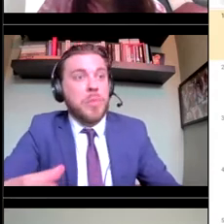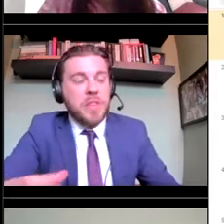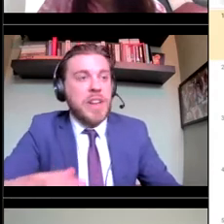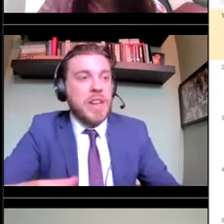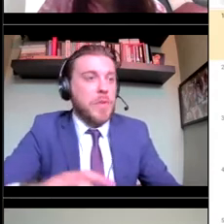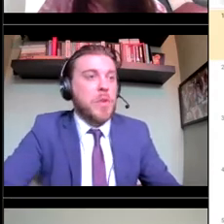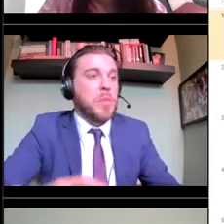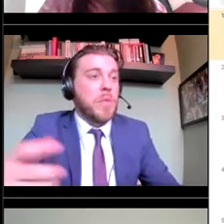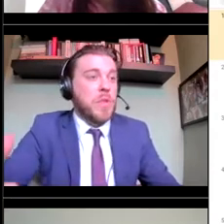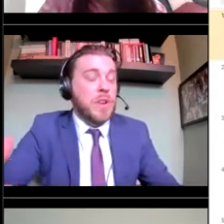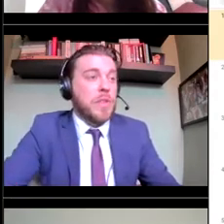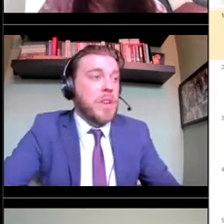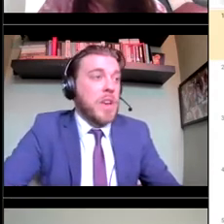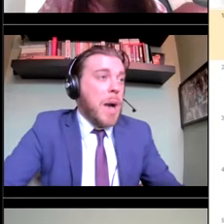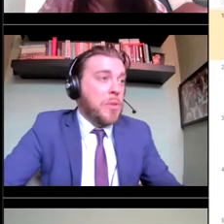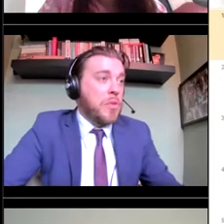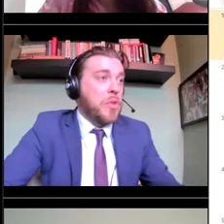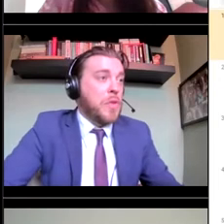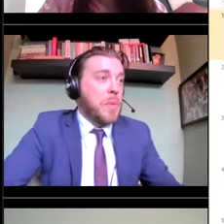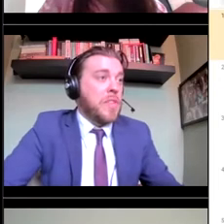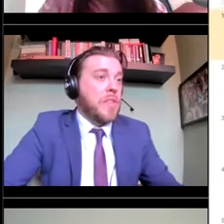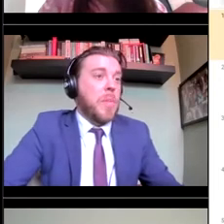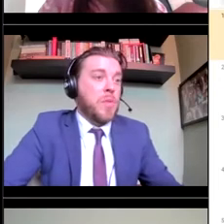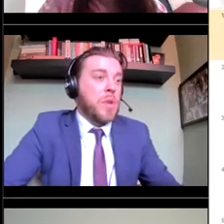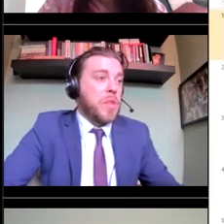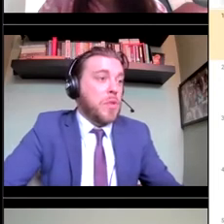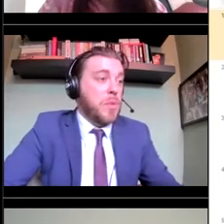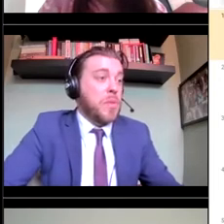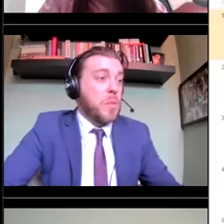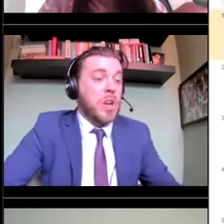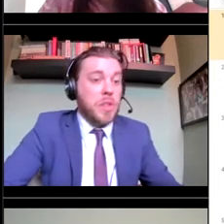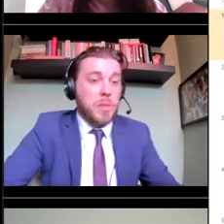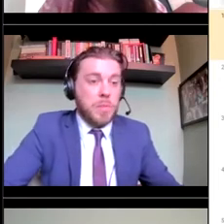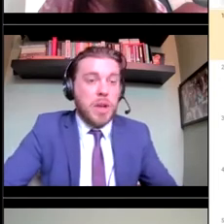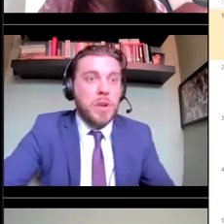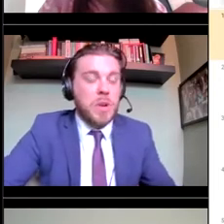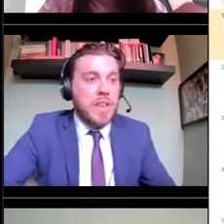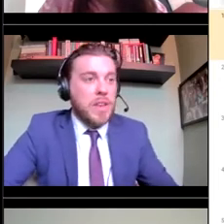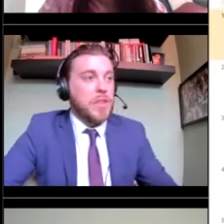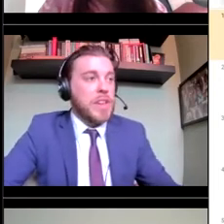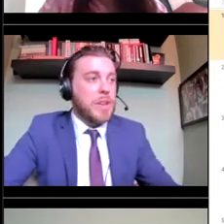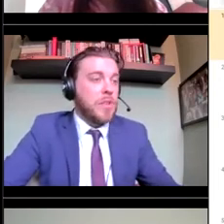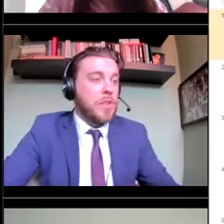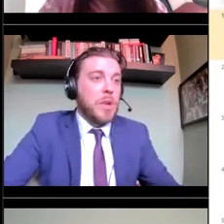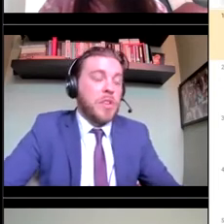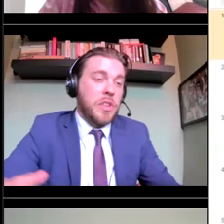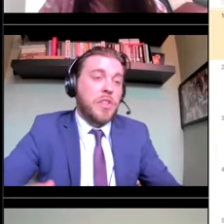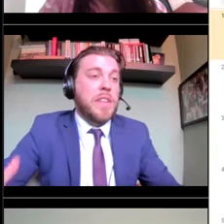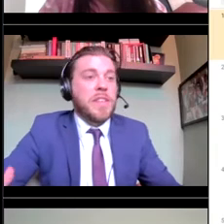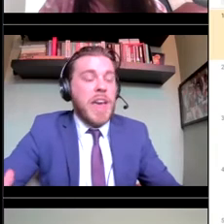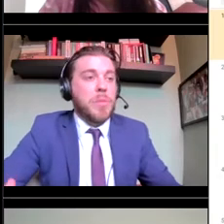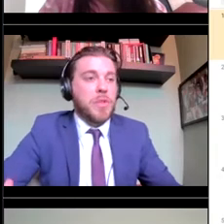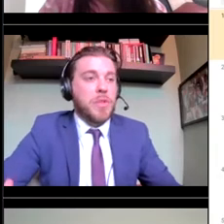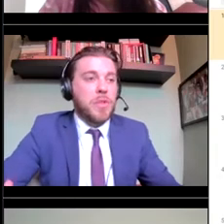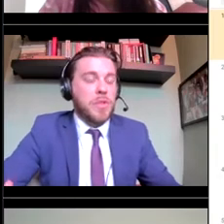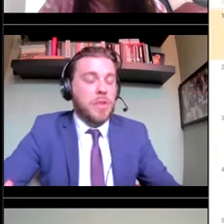exclusion, particularly from the viewpoint of governors. So it's useful for me to start by talking through some of the work that my current organisation, The Difference, which is a charity